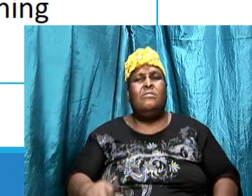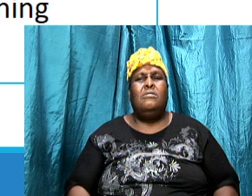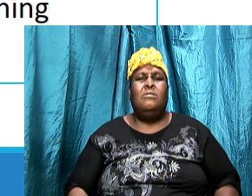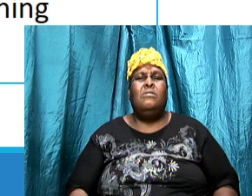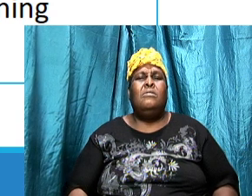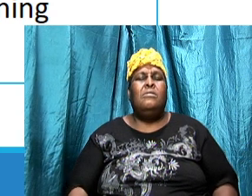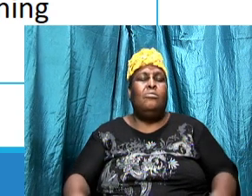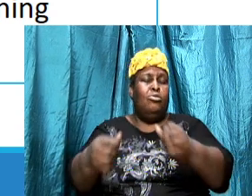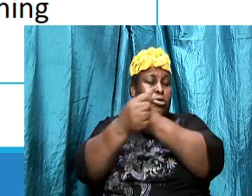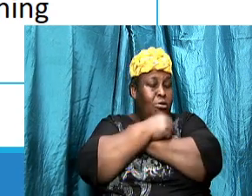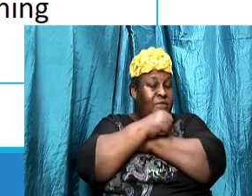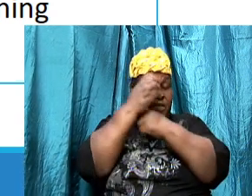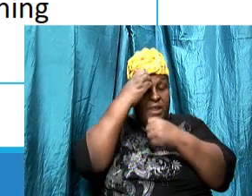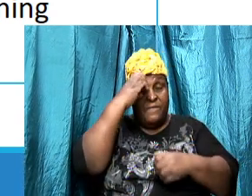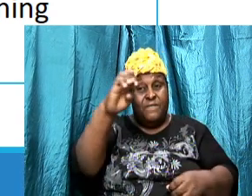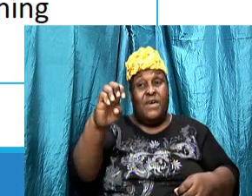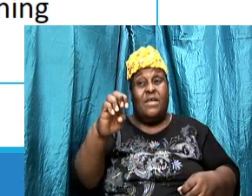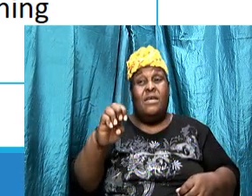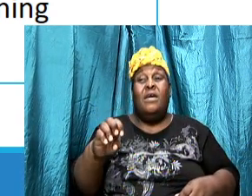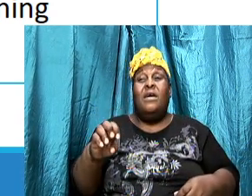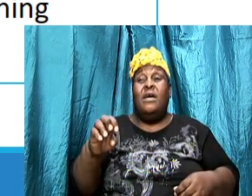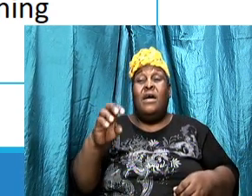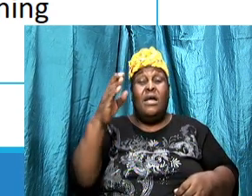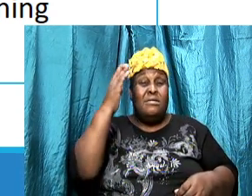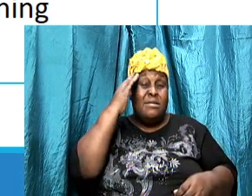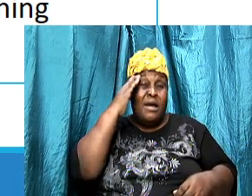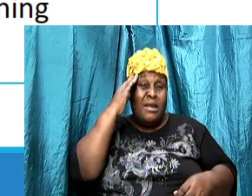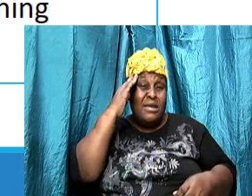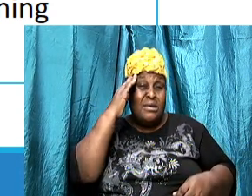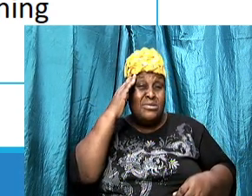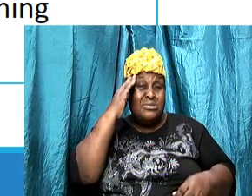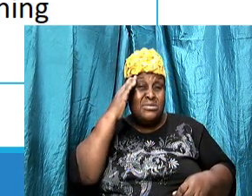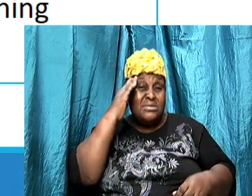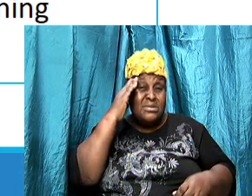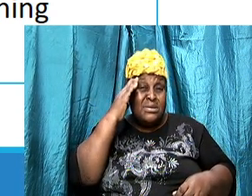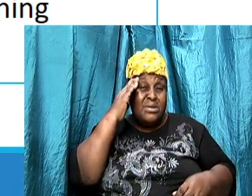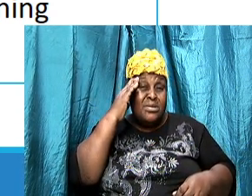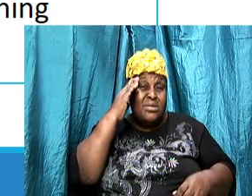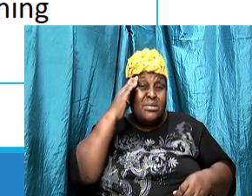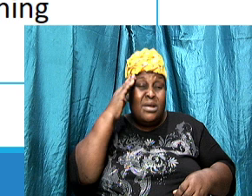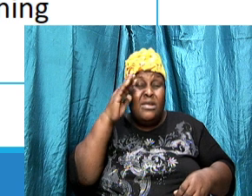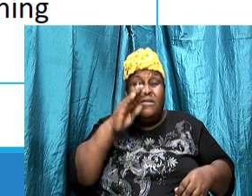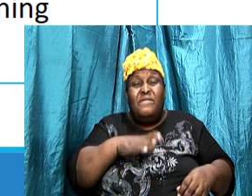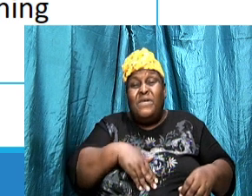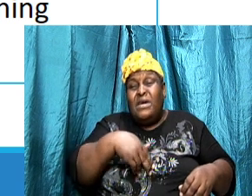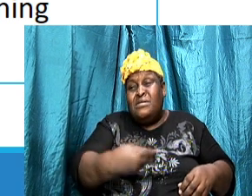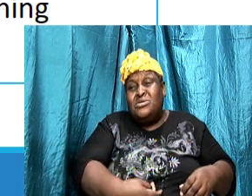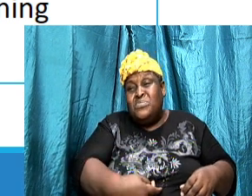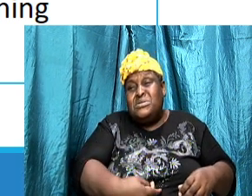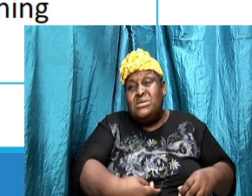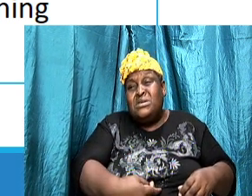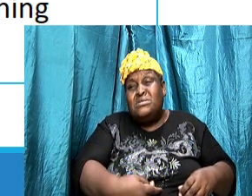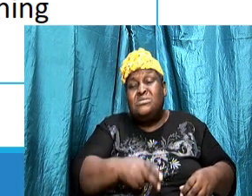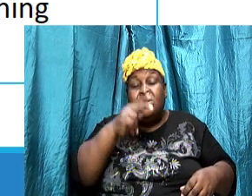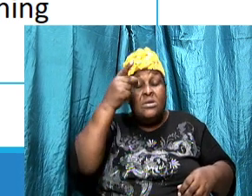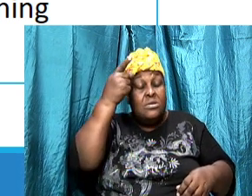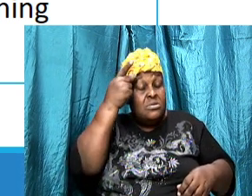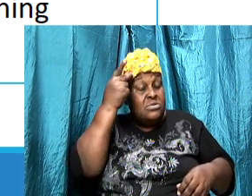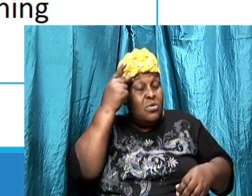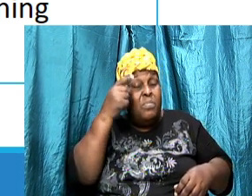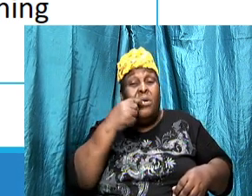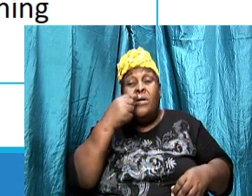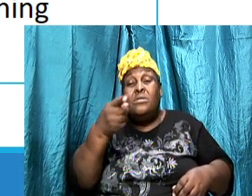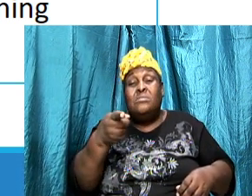love edified and knowledge puffed up. And so Paul, he went and he made a statement to say